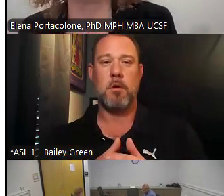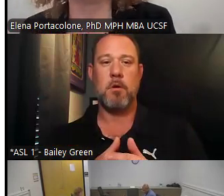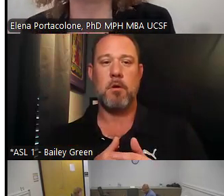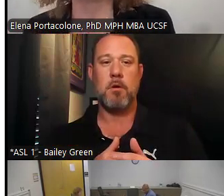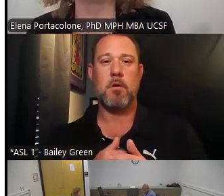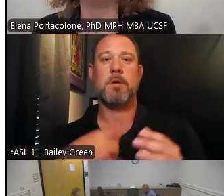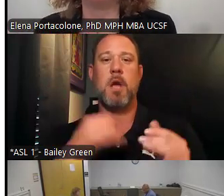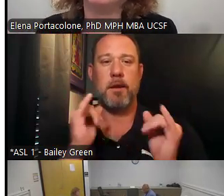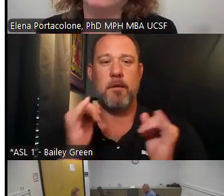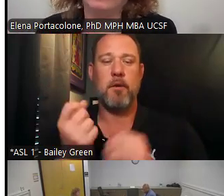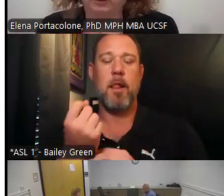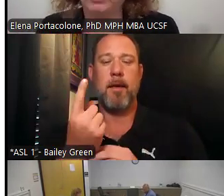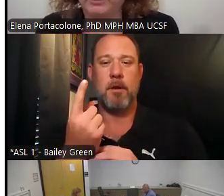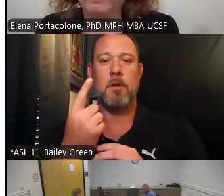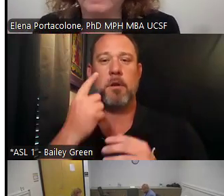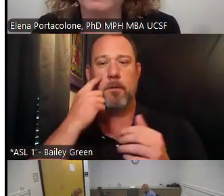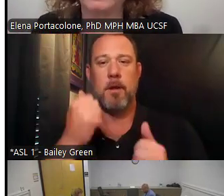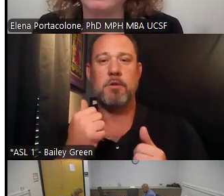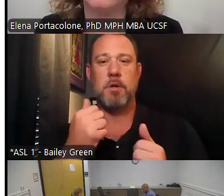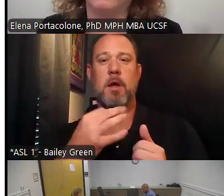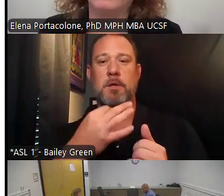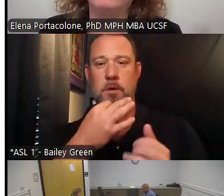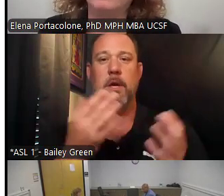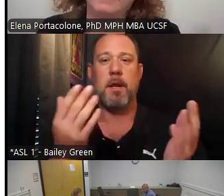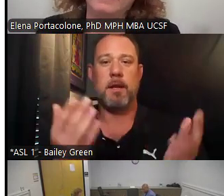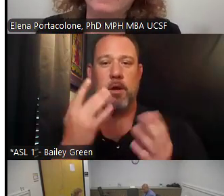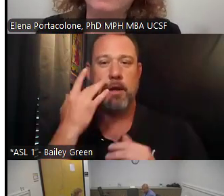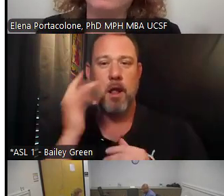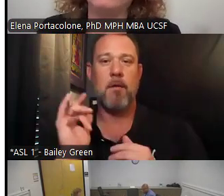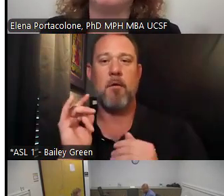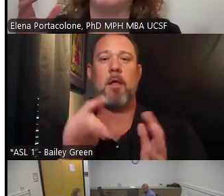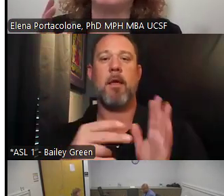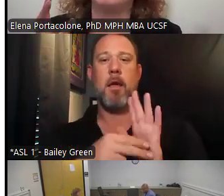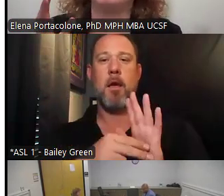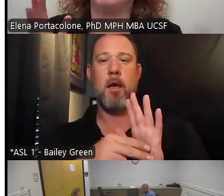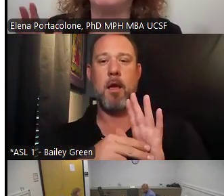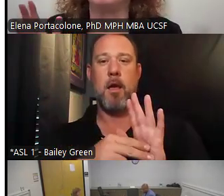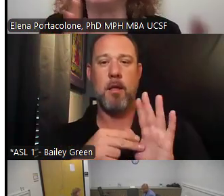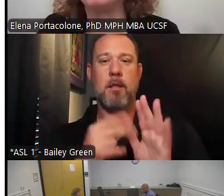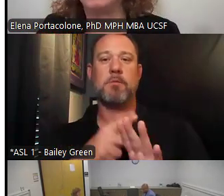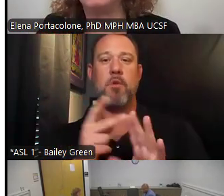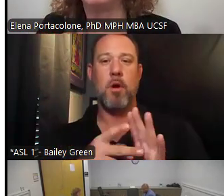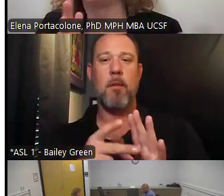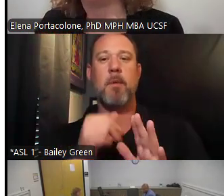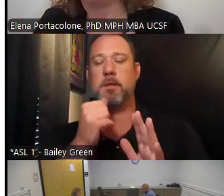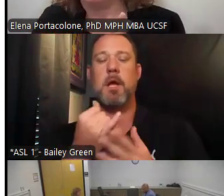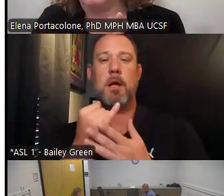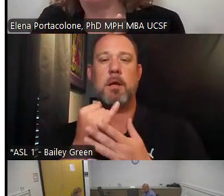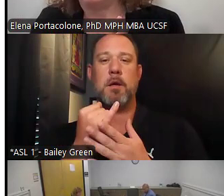dementia experts, including here in California, and they highlighted that this program is great, but it's not